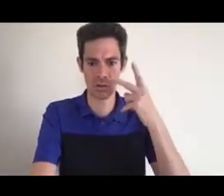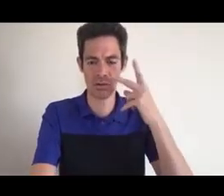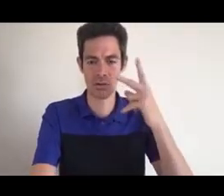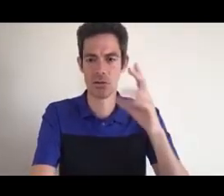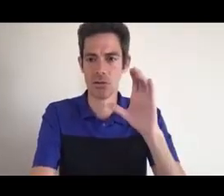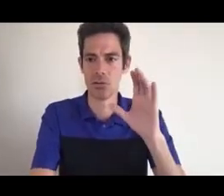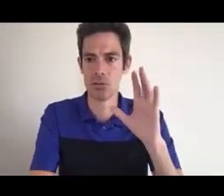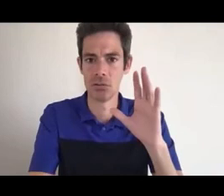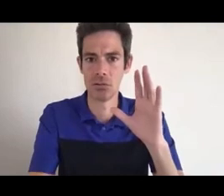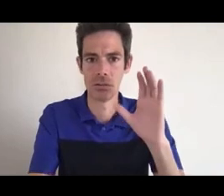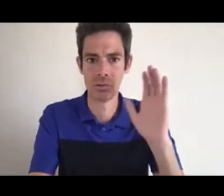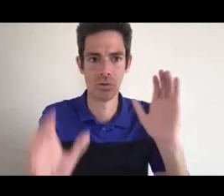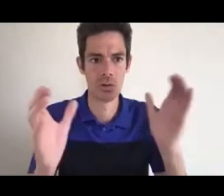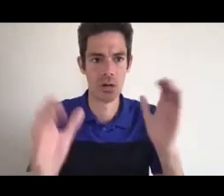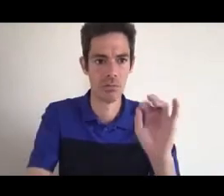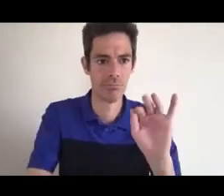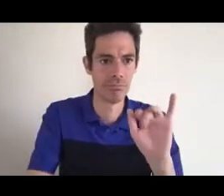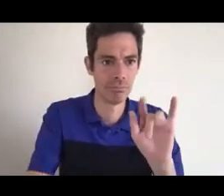Oh, this is strange.